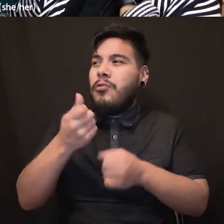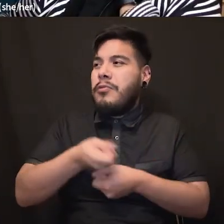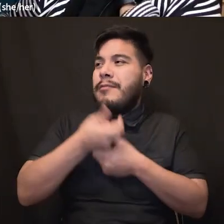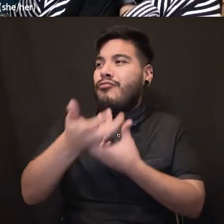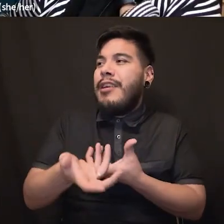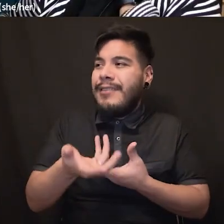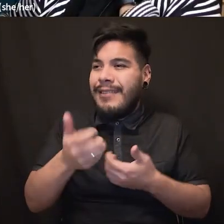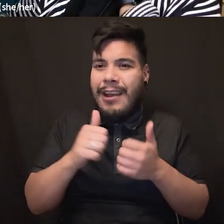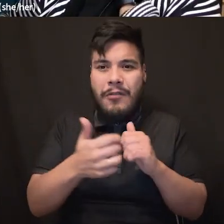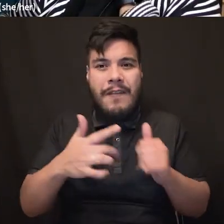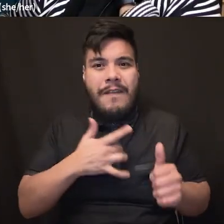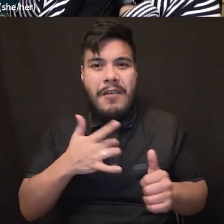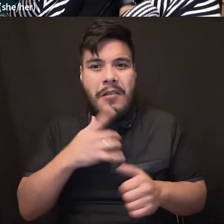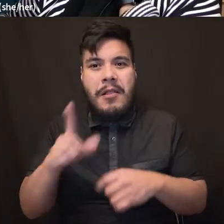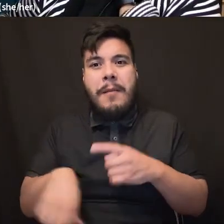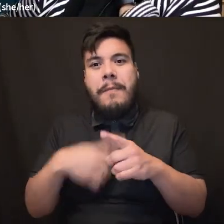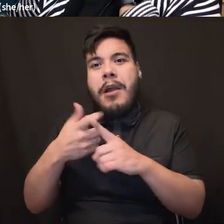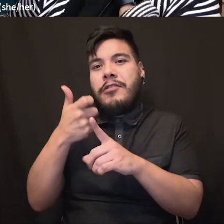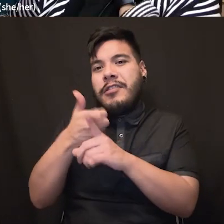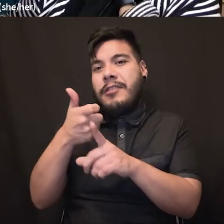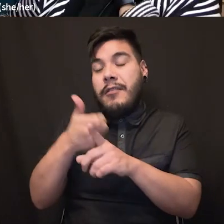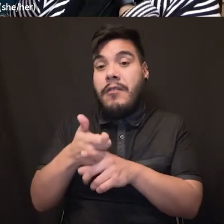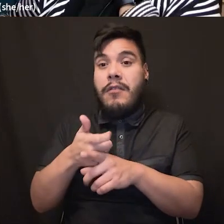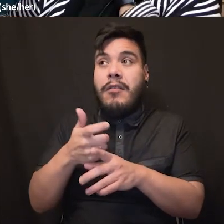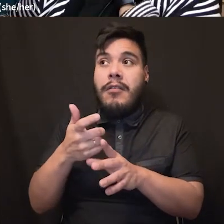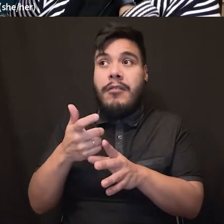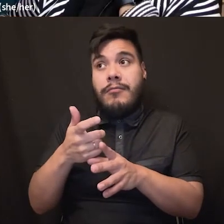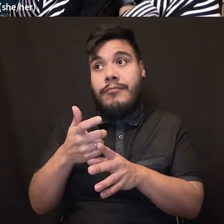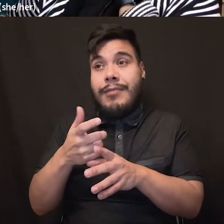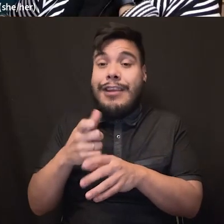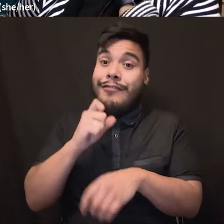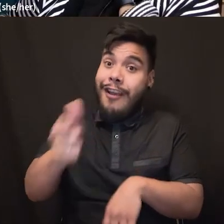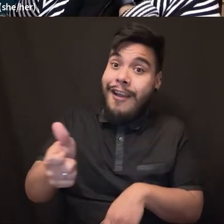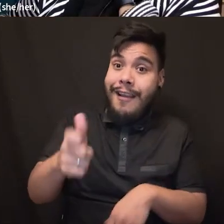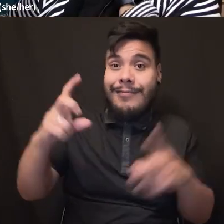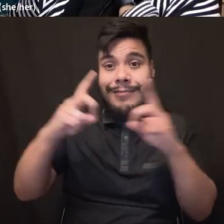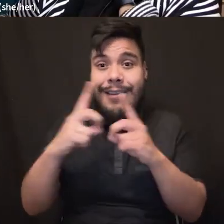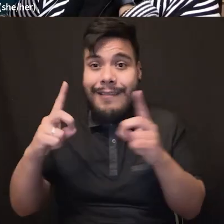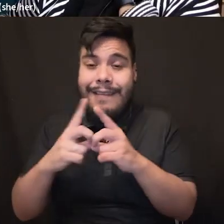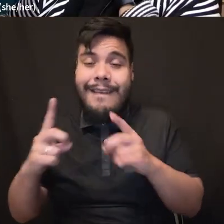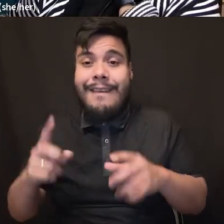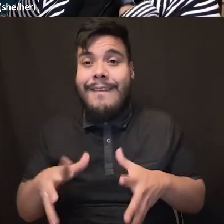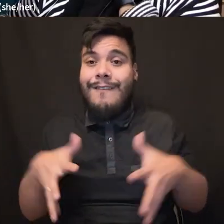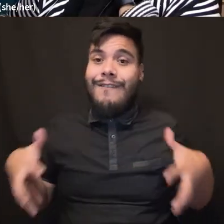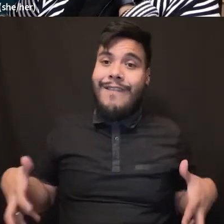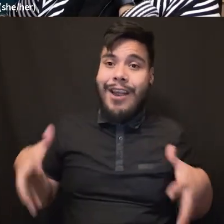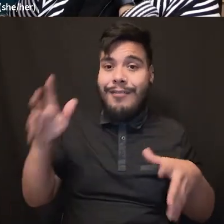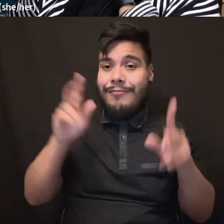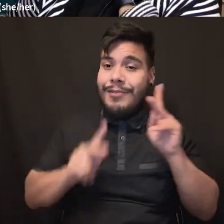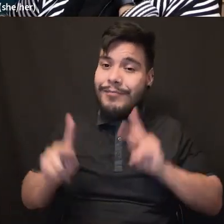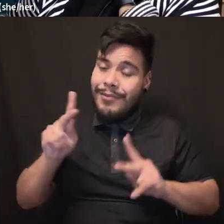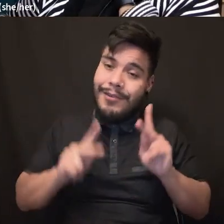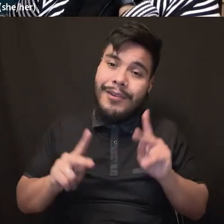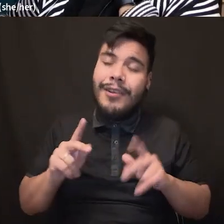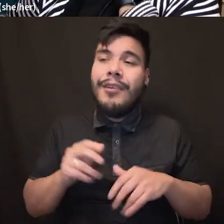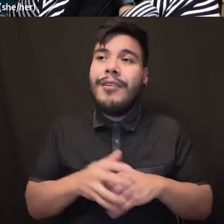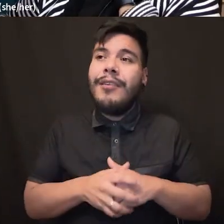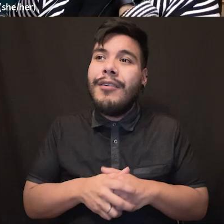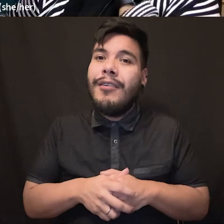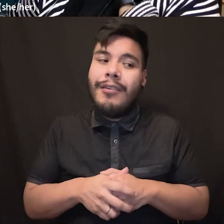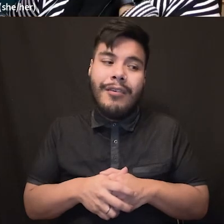yourself by not dating fat people, you know what I mean? It's a way sometimes